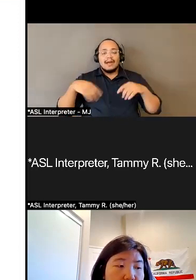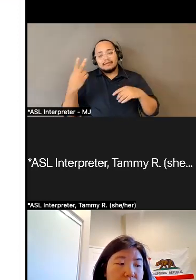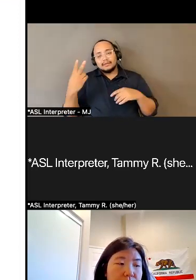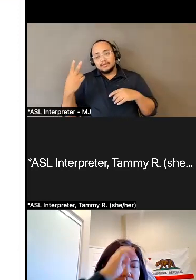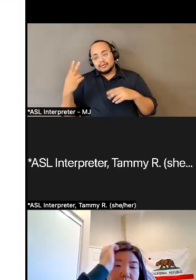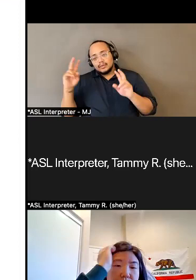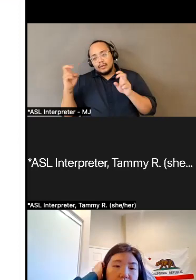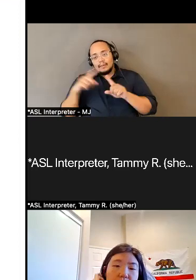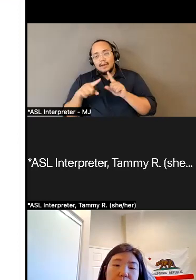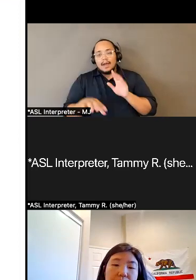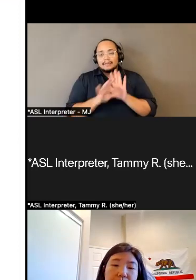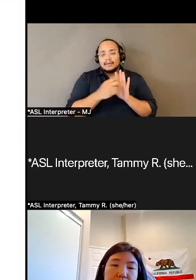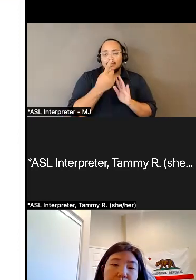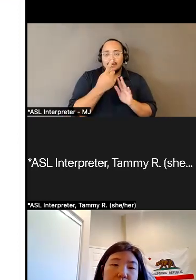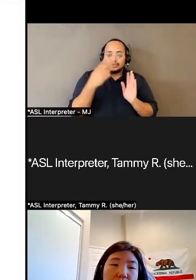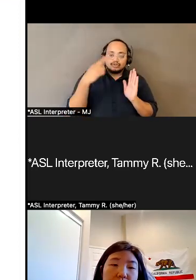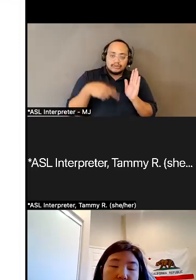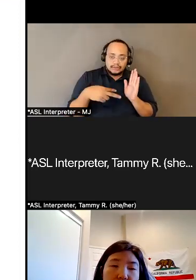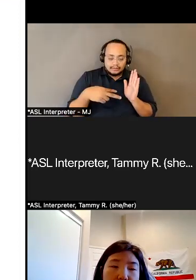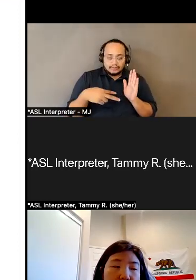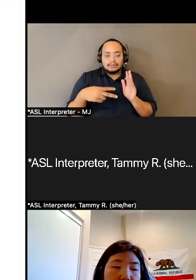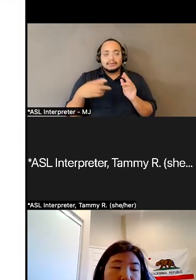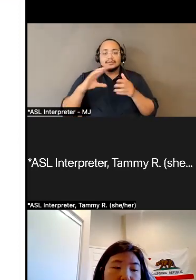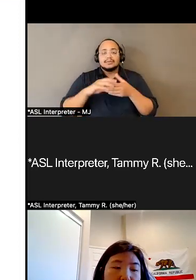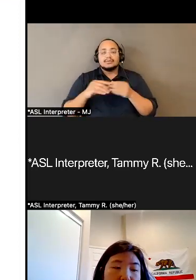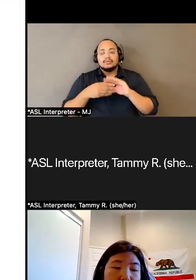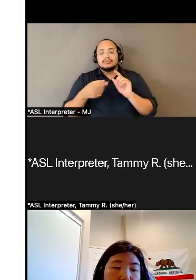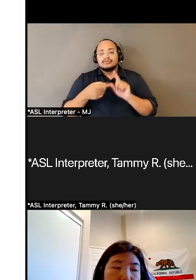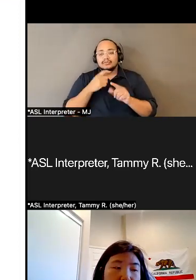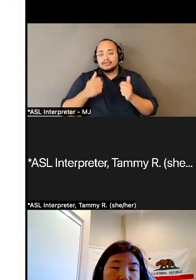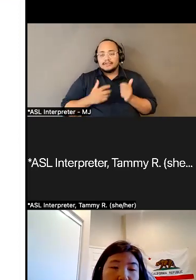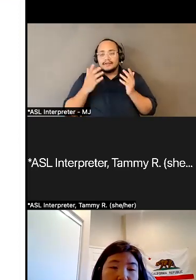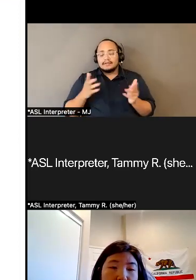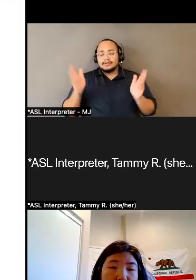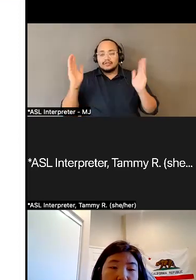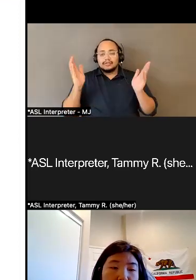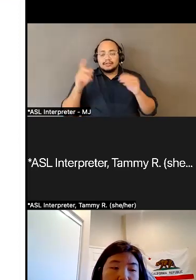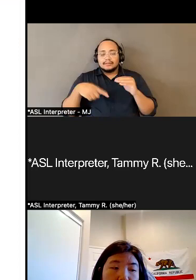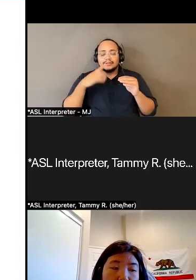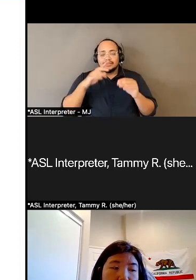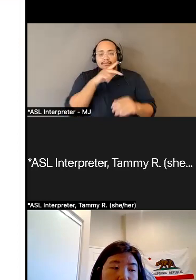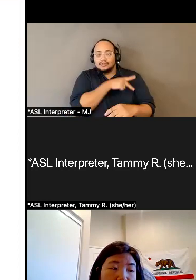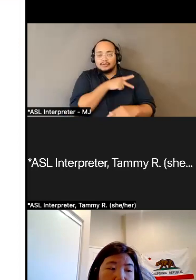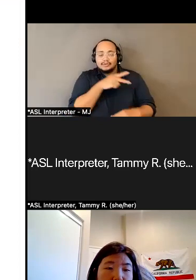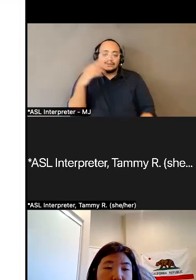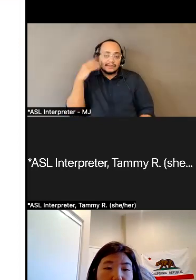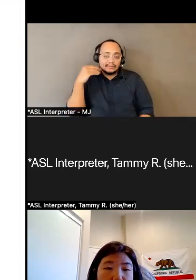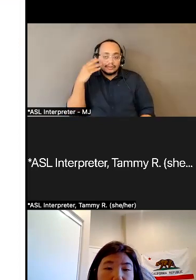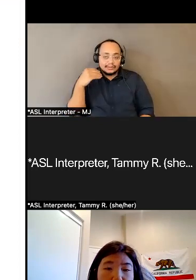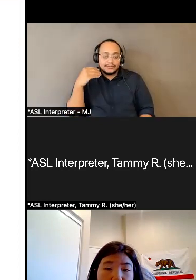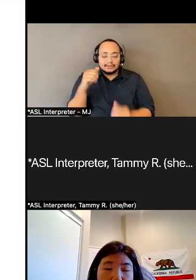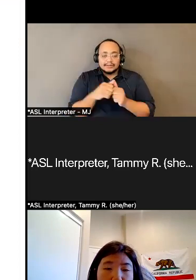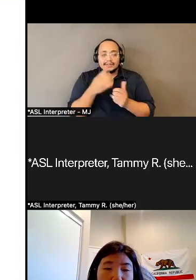for time, I'm going to read the first one, which is a story from a survivor talking about their personal experience dealing with the